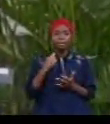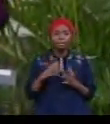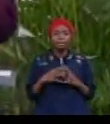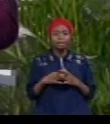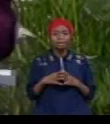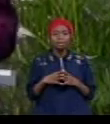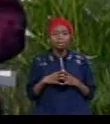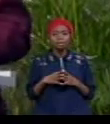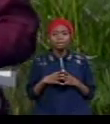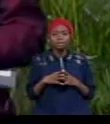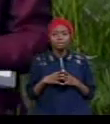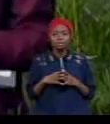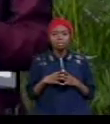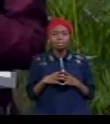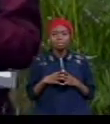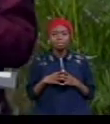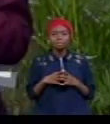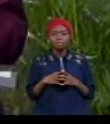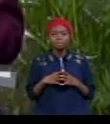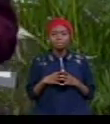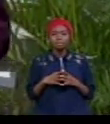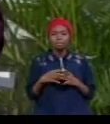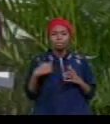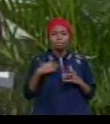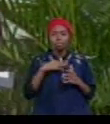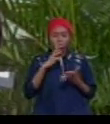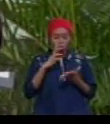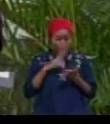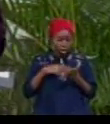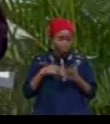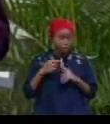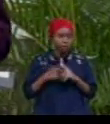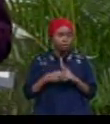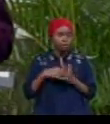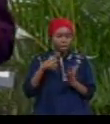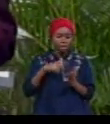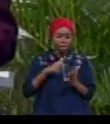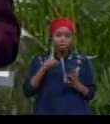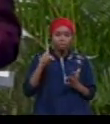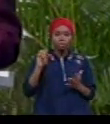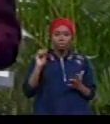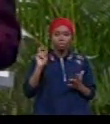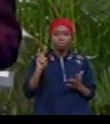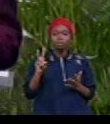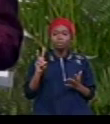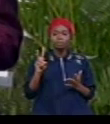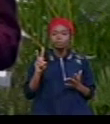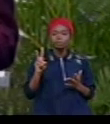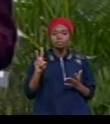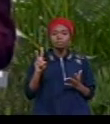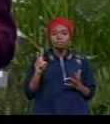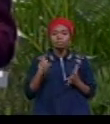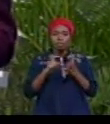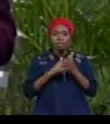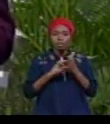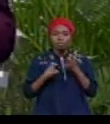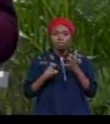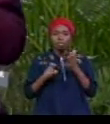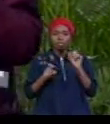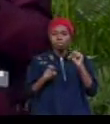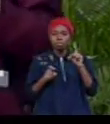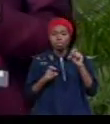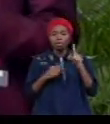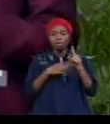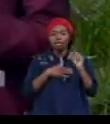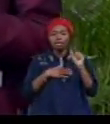Right. We are reading from Psalm 102 and in verse 12 and 13. I